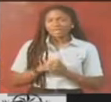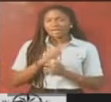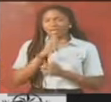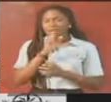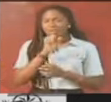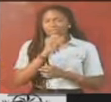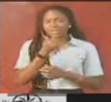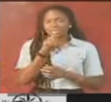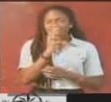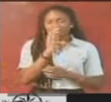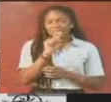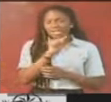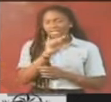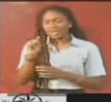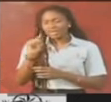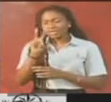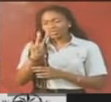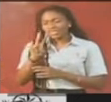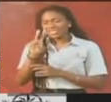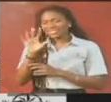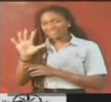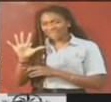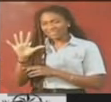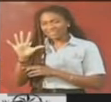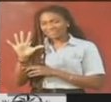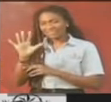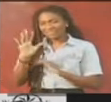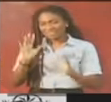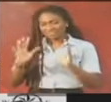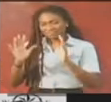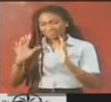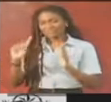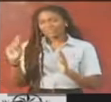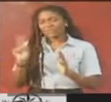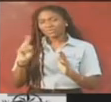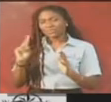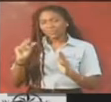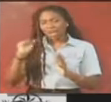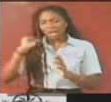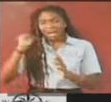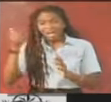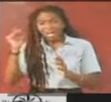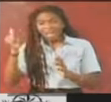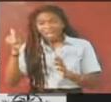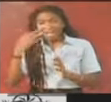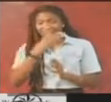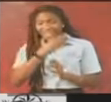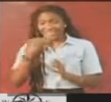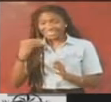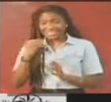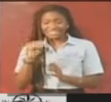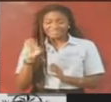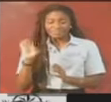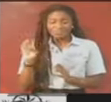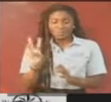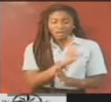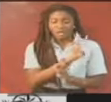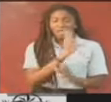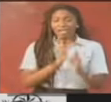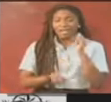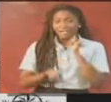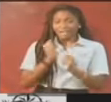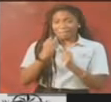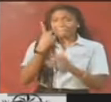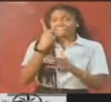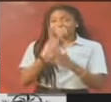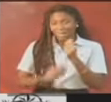note those communities being in the St. George Central and St. George East counties. Of